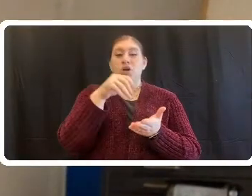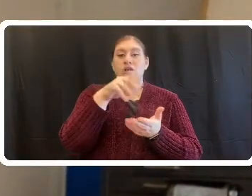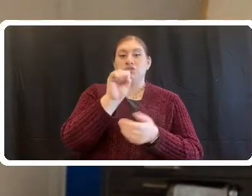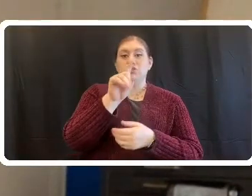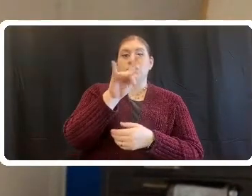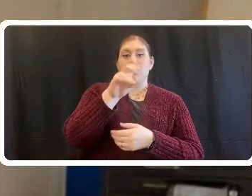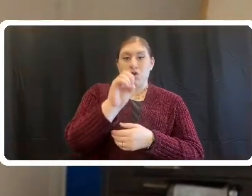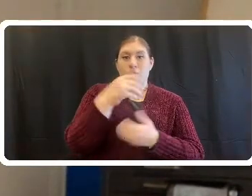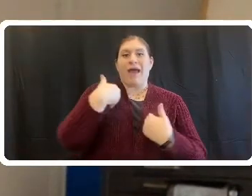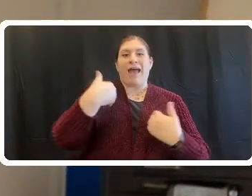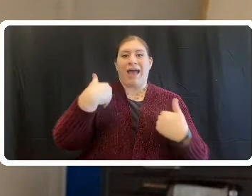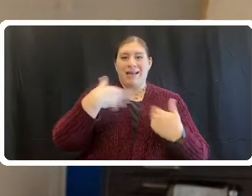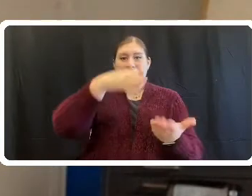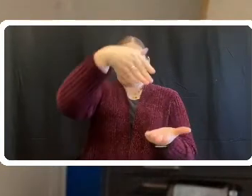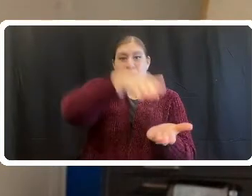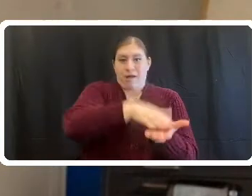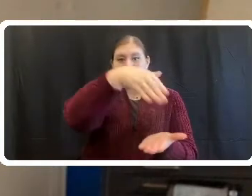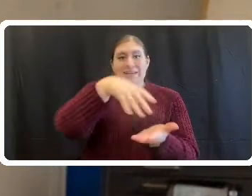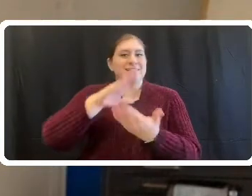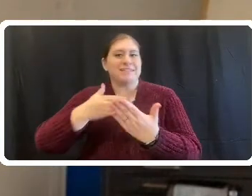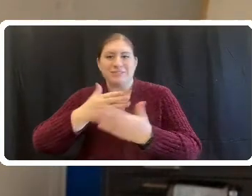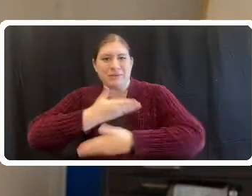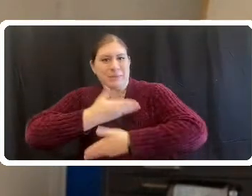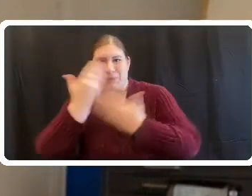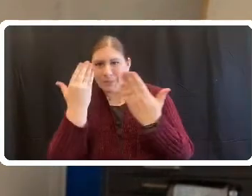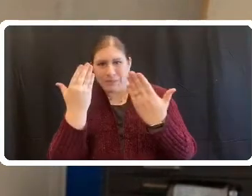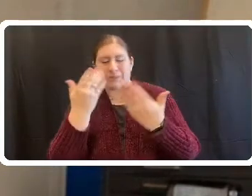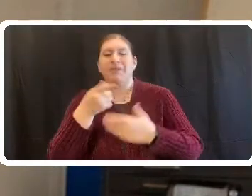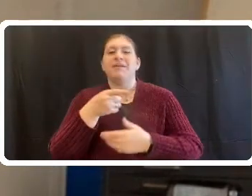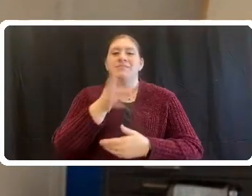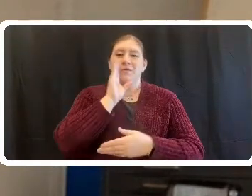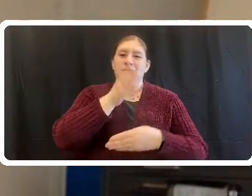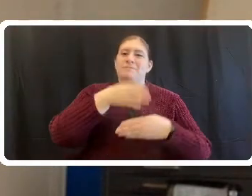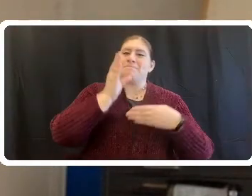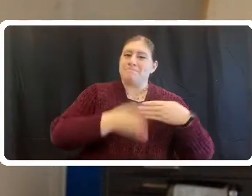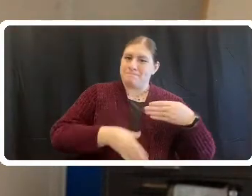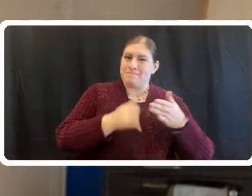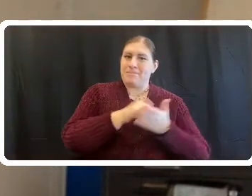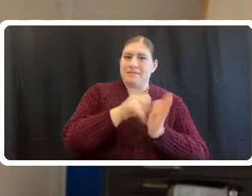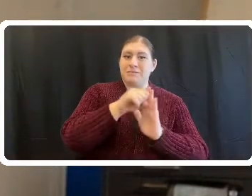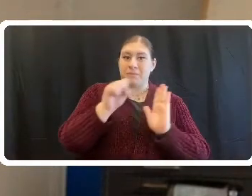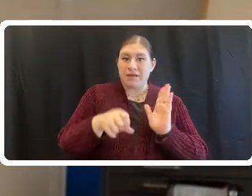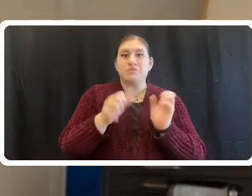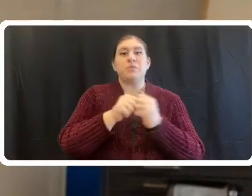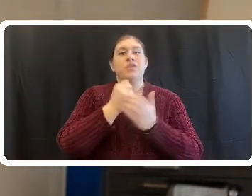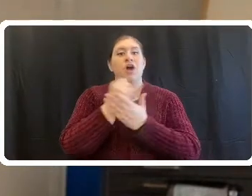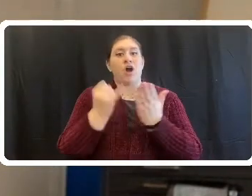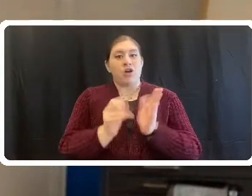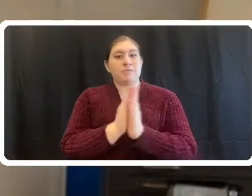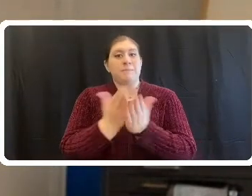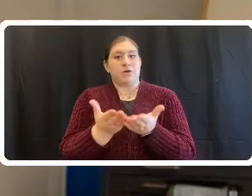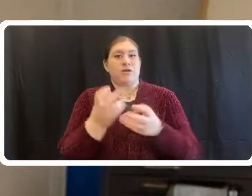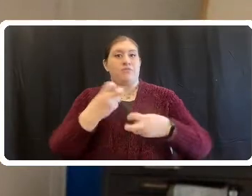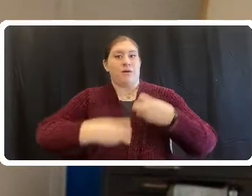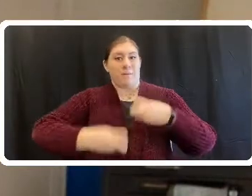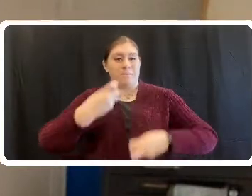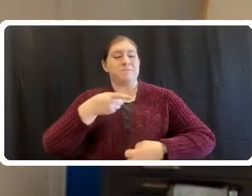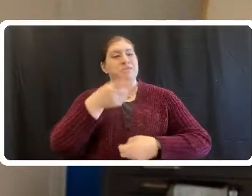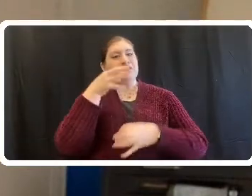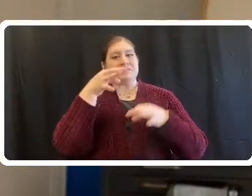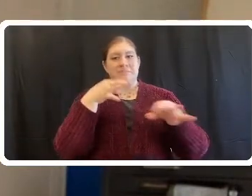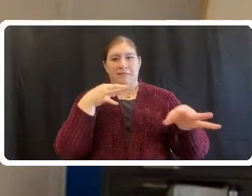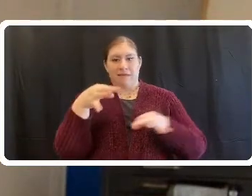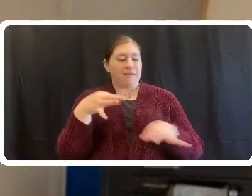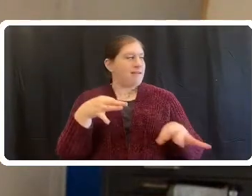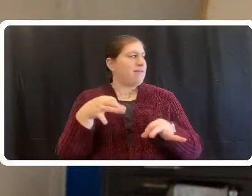has presses and your kitchen does not. She's going to end that semester with an artist book problem she was telling me